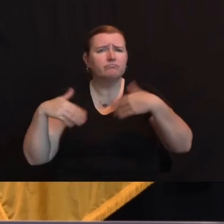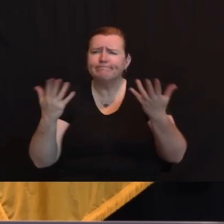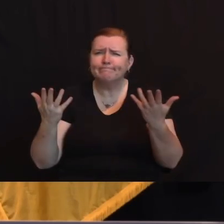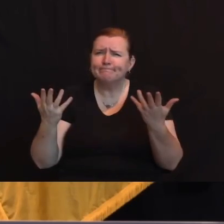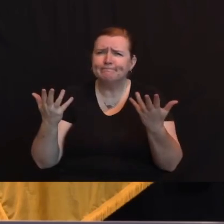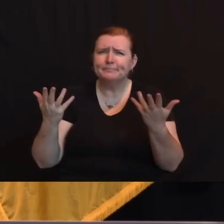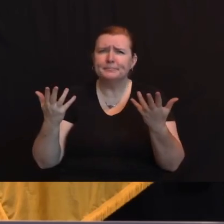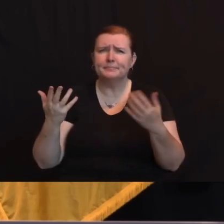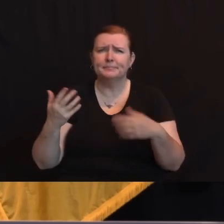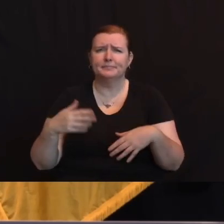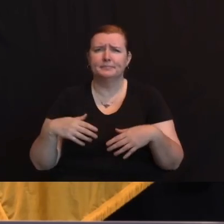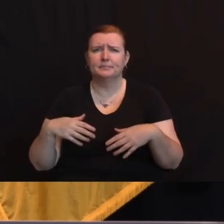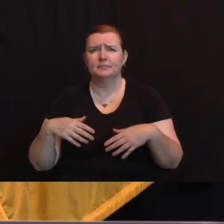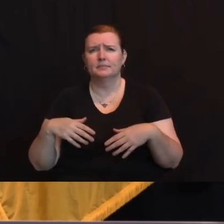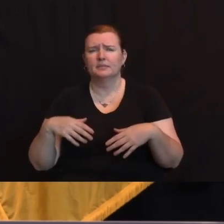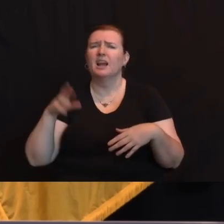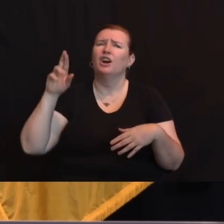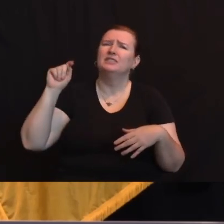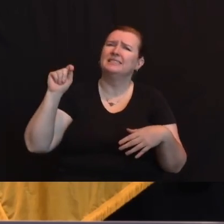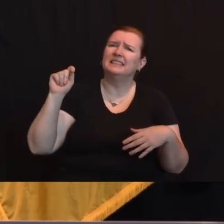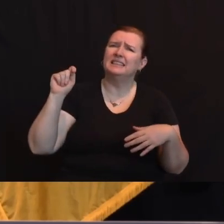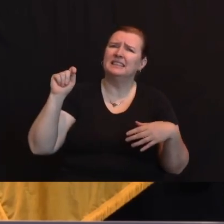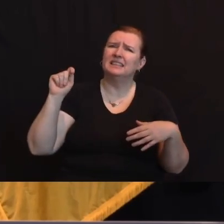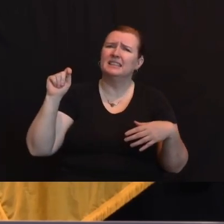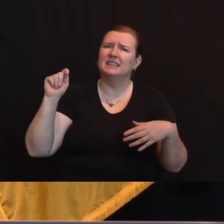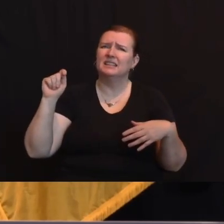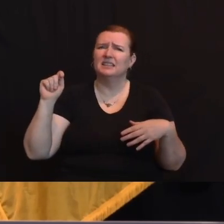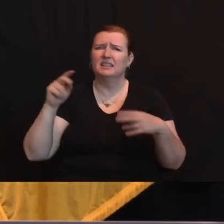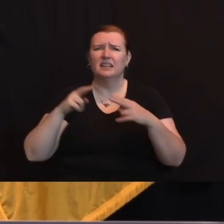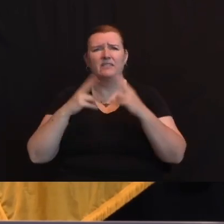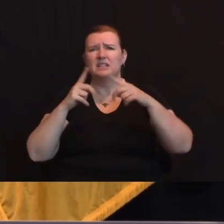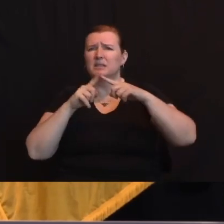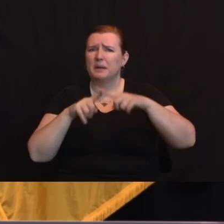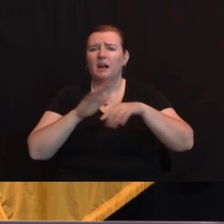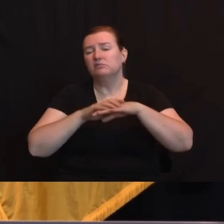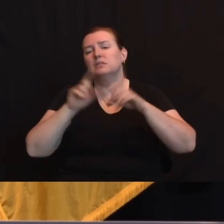understand it, it's sensitive to testing as some built-in